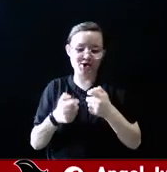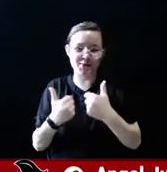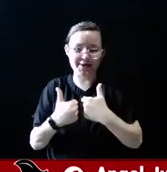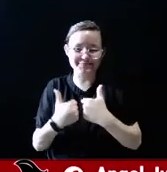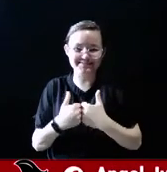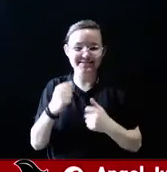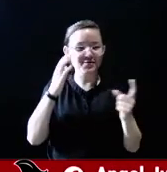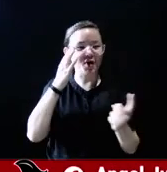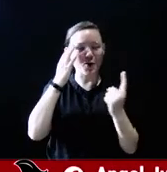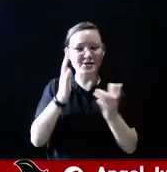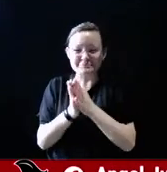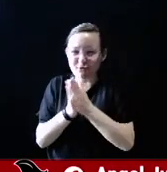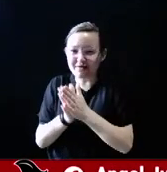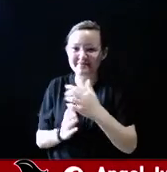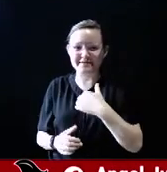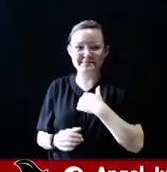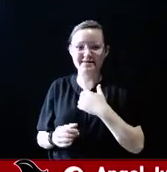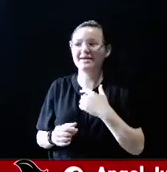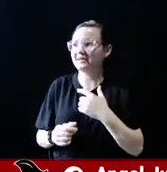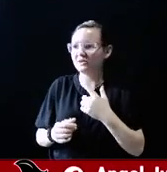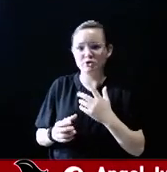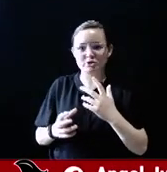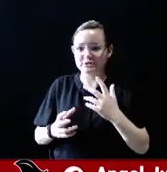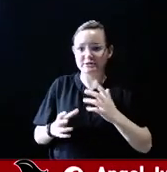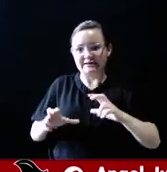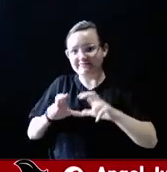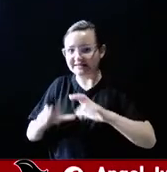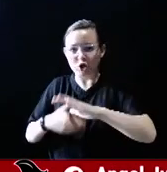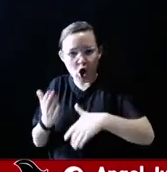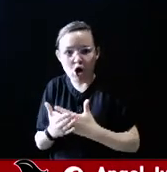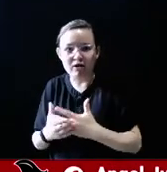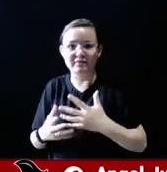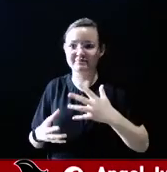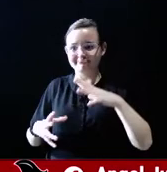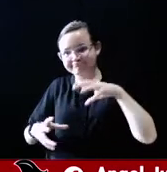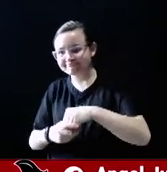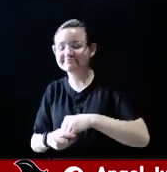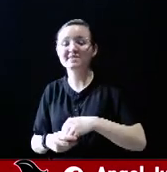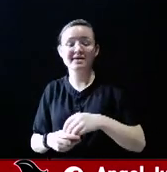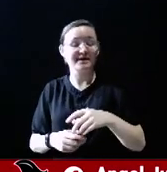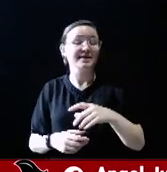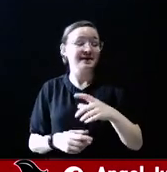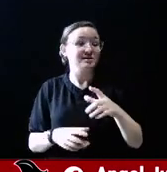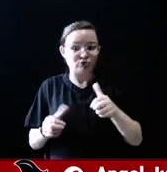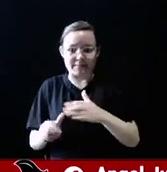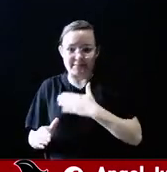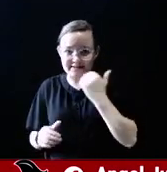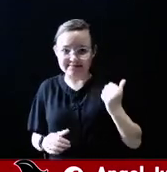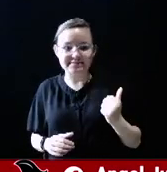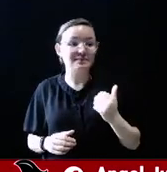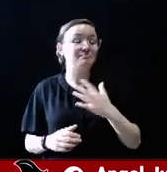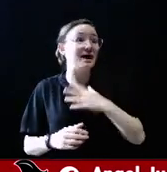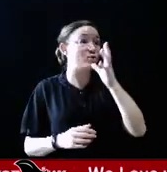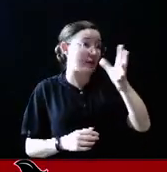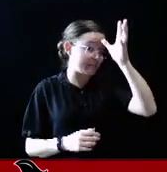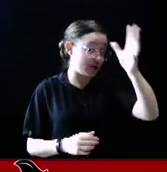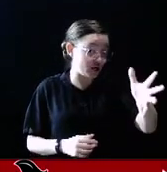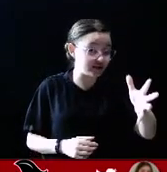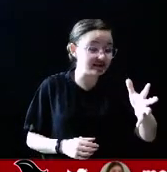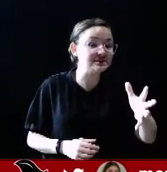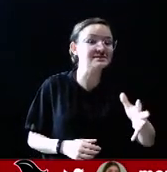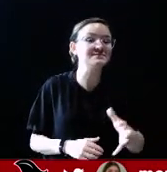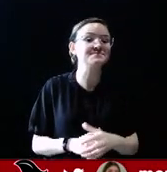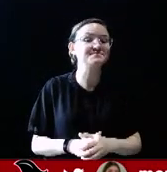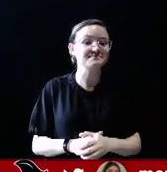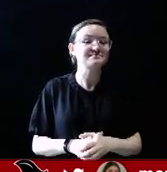You always motivate me to put my all into everything I do, and I love you guys. To my grandparents, whom I call Baba, Amma, Nani,